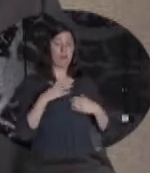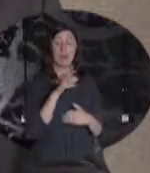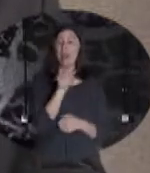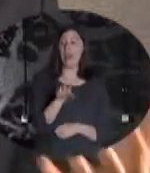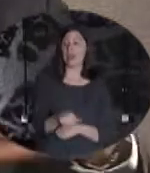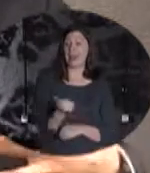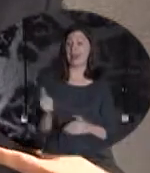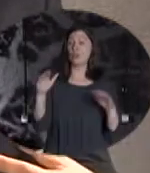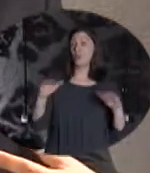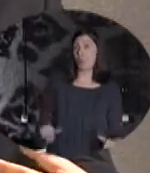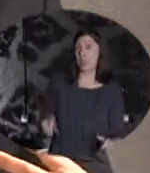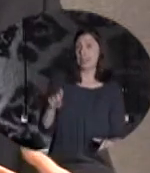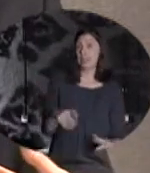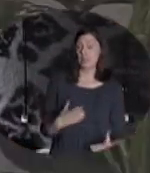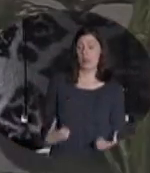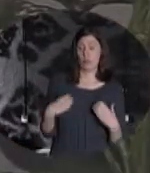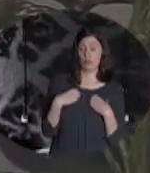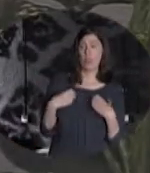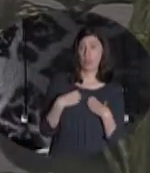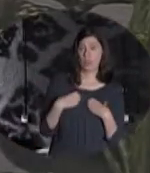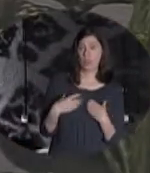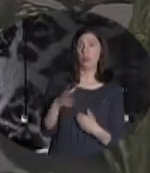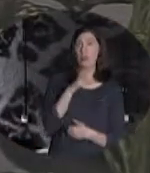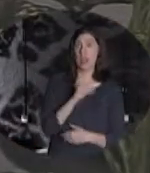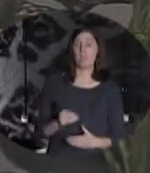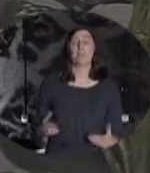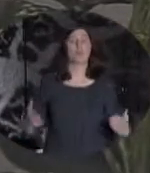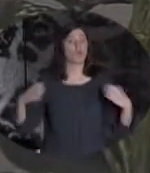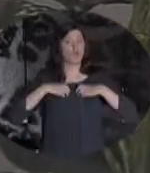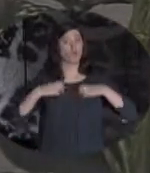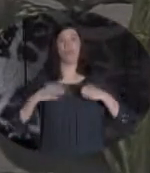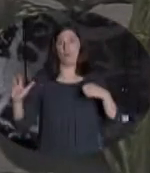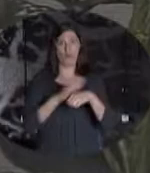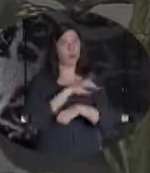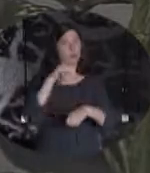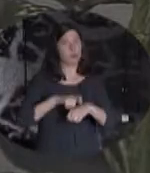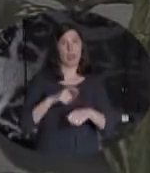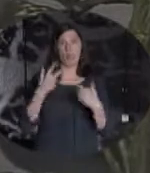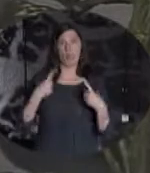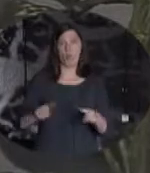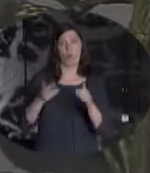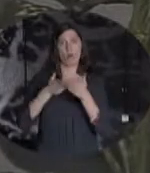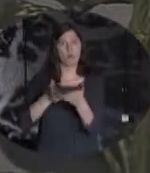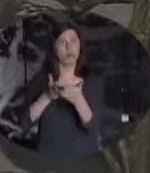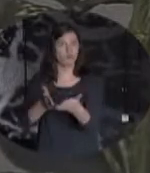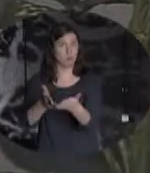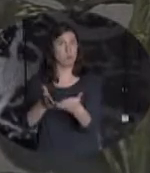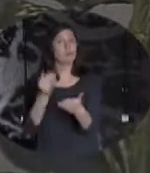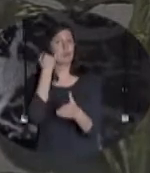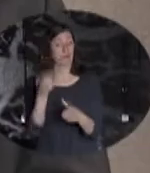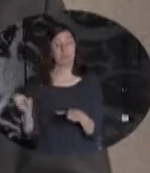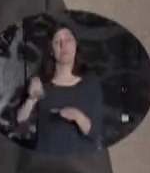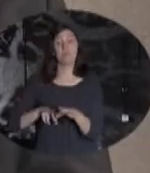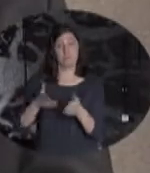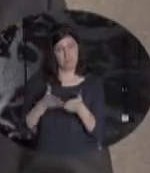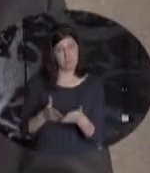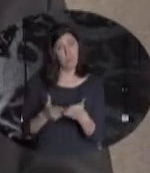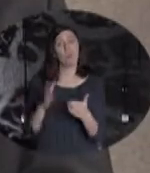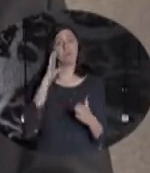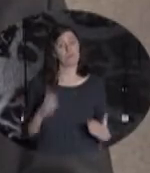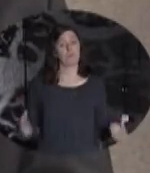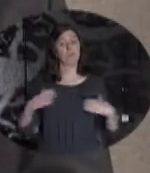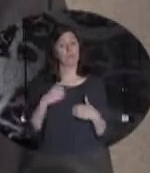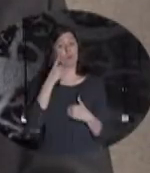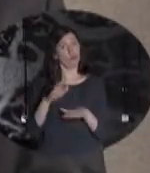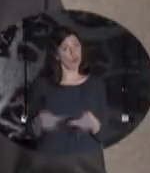not only has to have that life jacket, but they have to actually be wearing it the whole time they're on the boat. Make sure you're compliant with the law in that